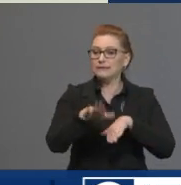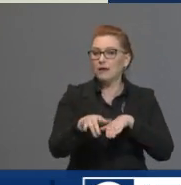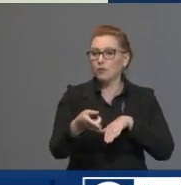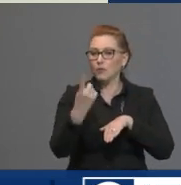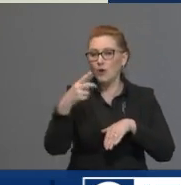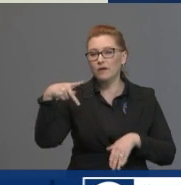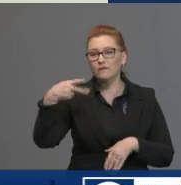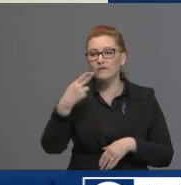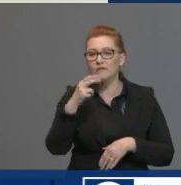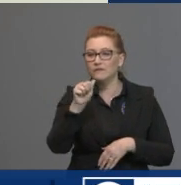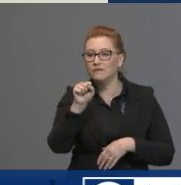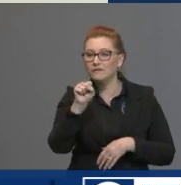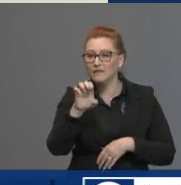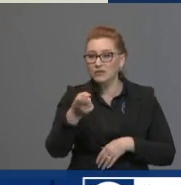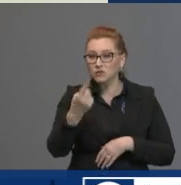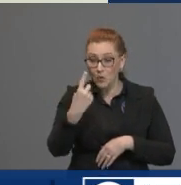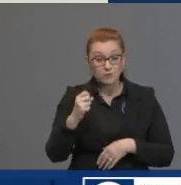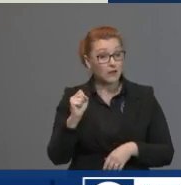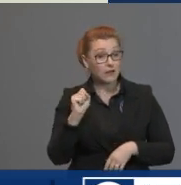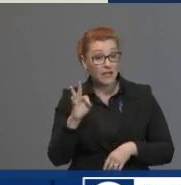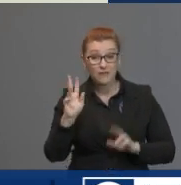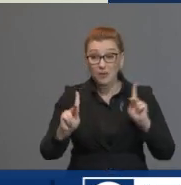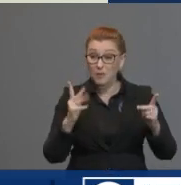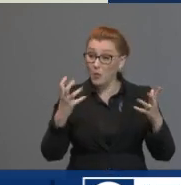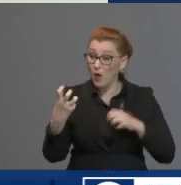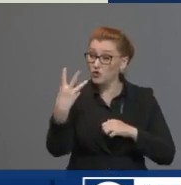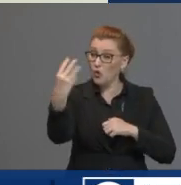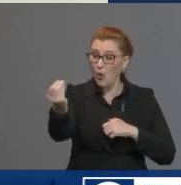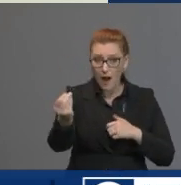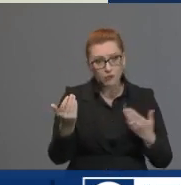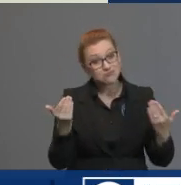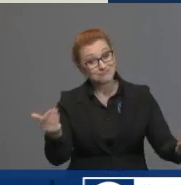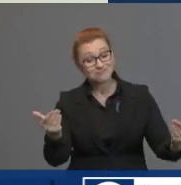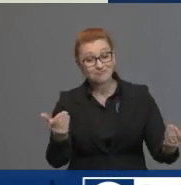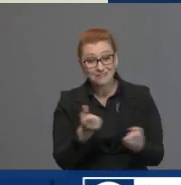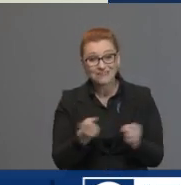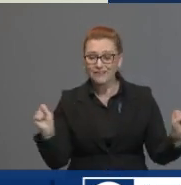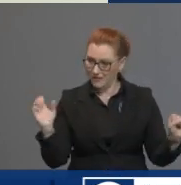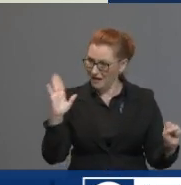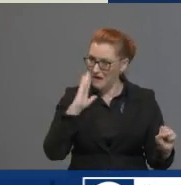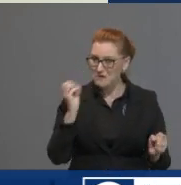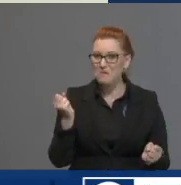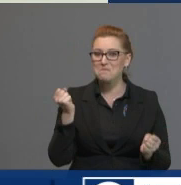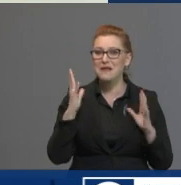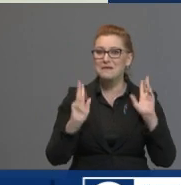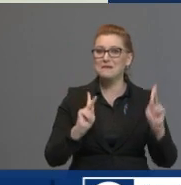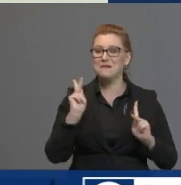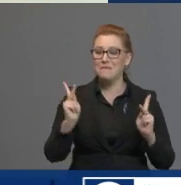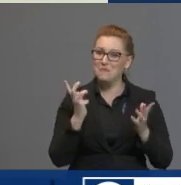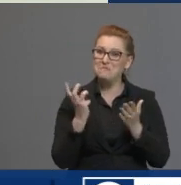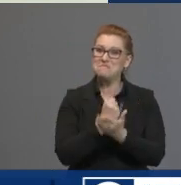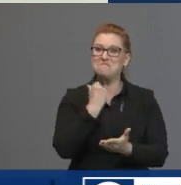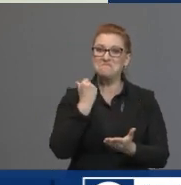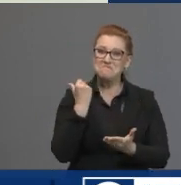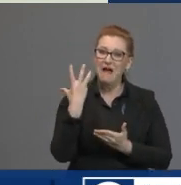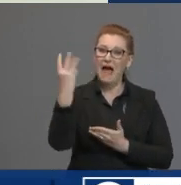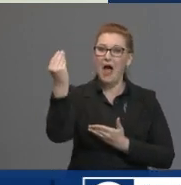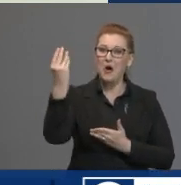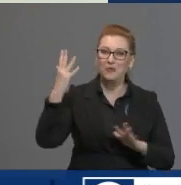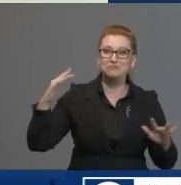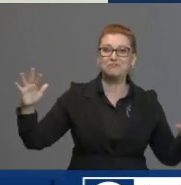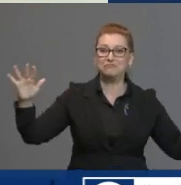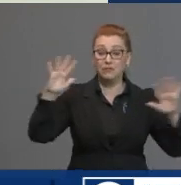one, and if you choose, it is safe to go out. And I know many Arizonans have taken advantage of this. I know